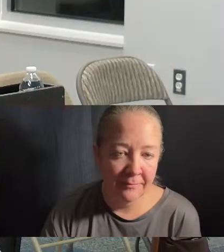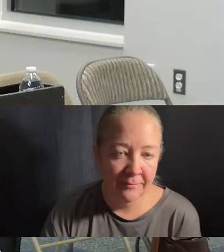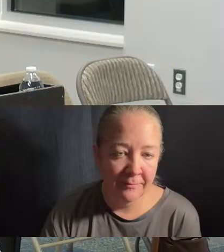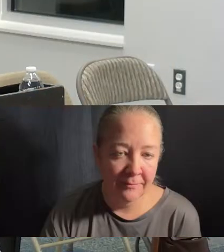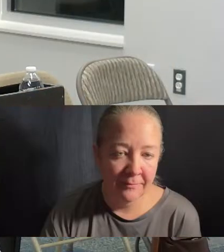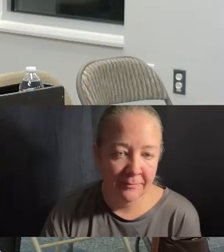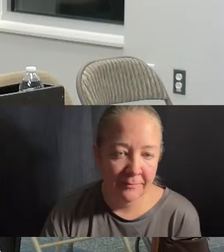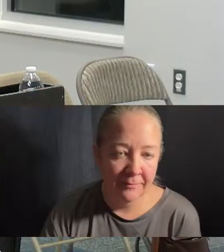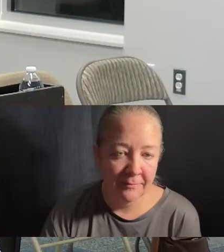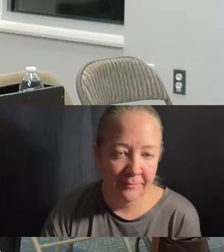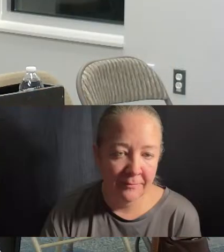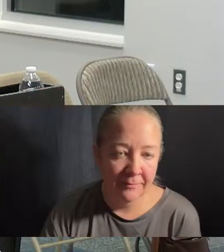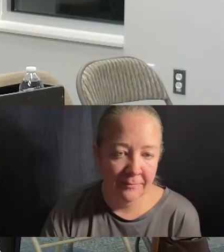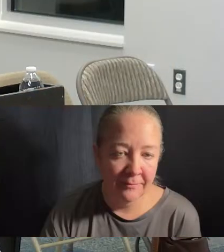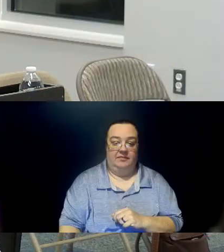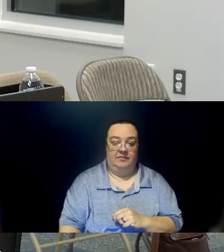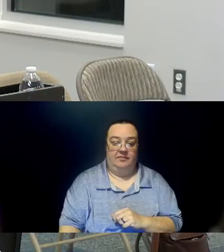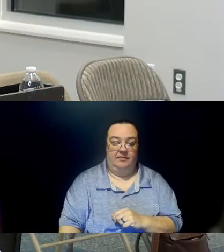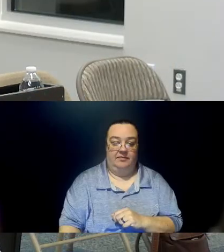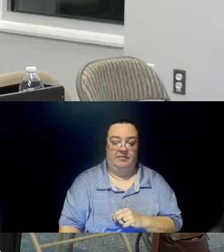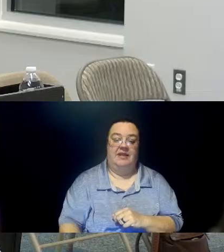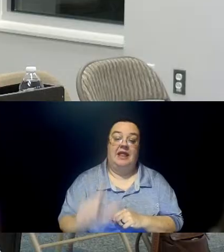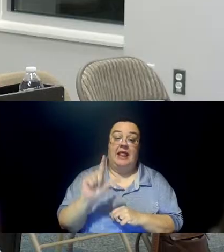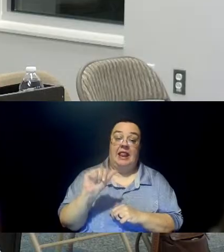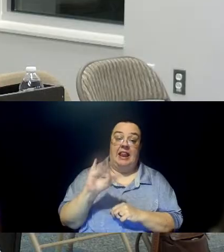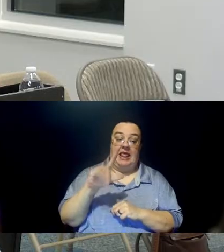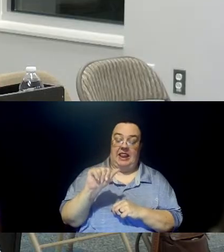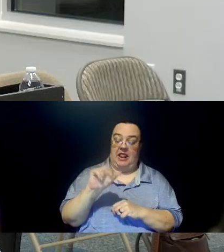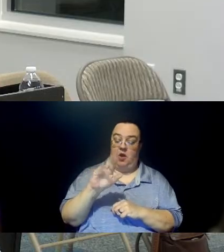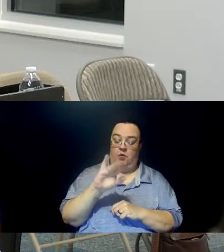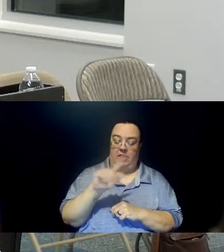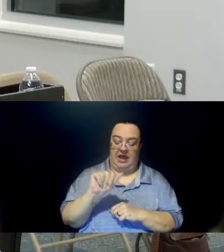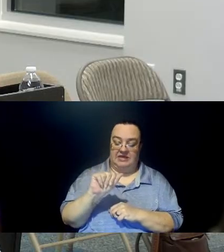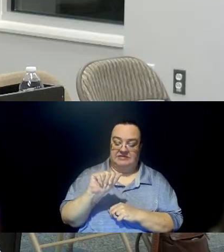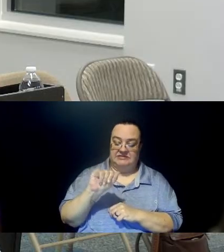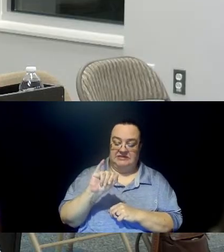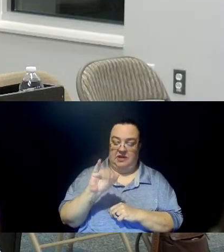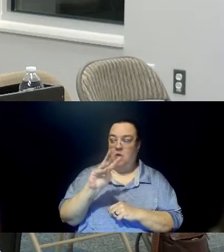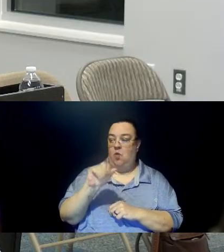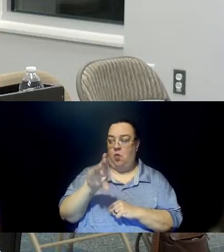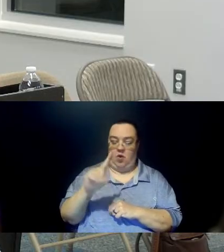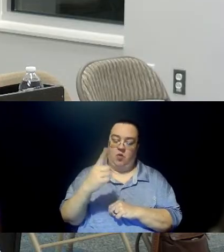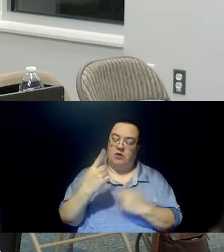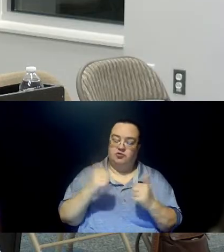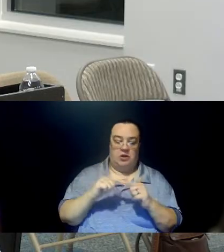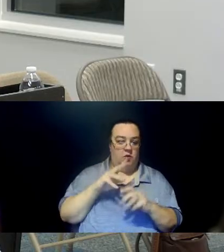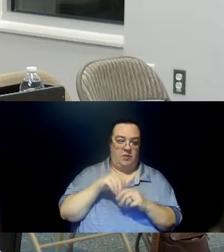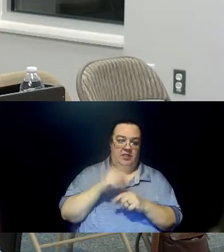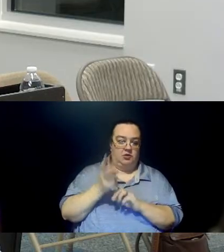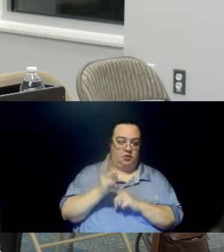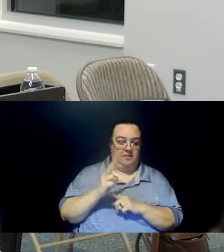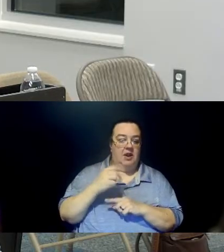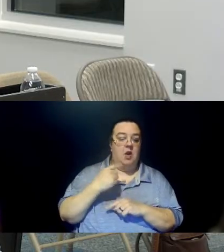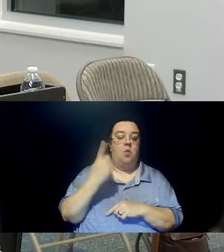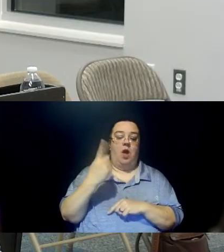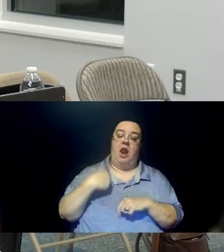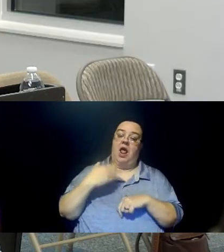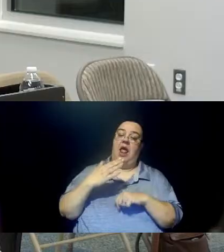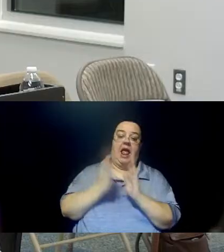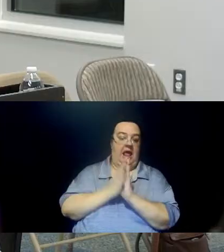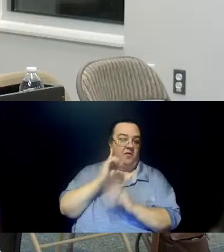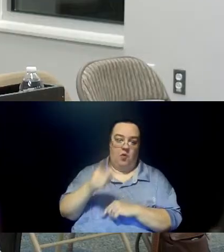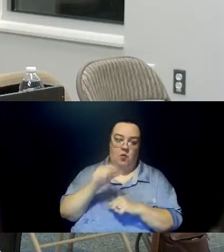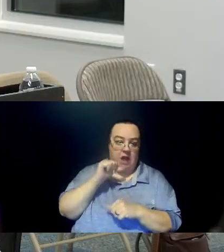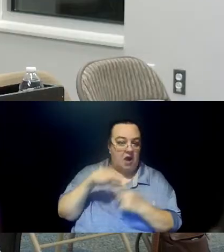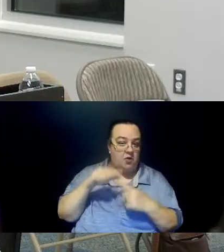Ward 1. I'll try to stay within 2 minutes. One, I call for you not to take a vote tonight. It